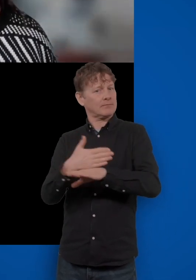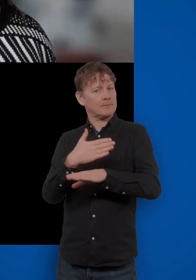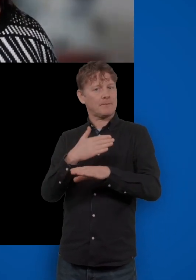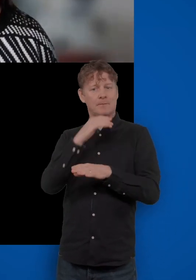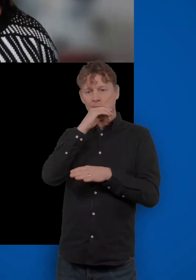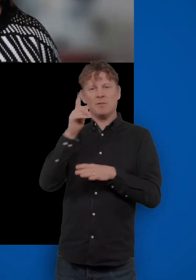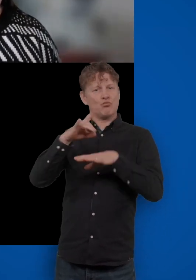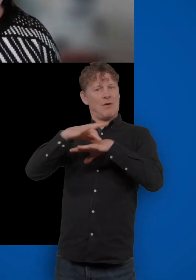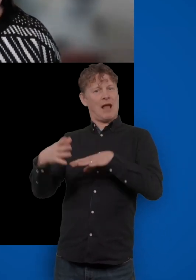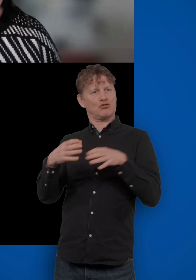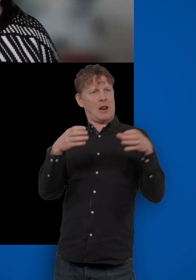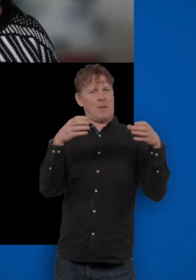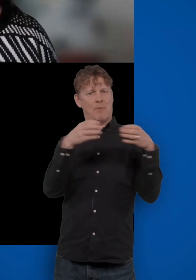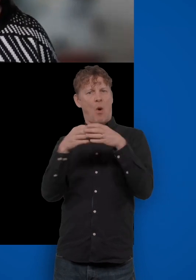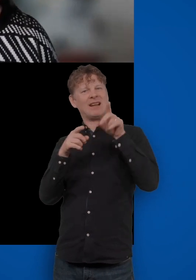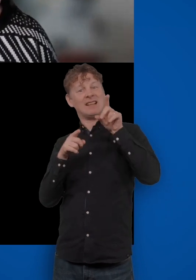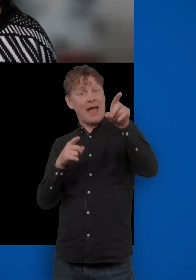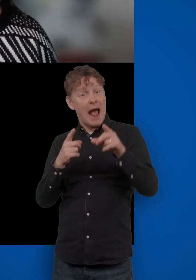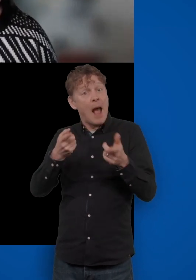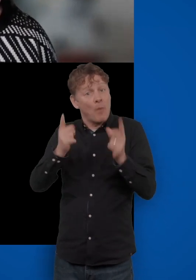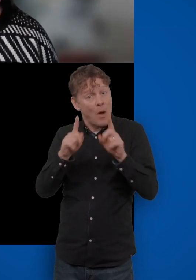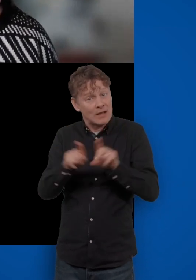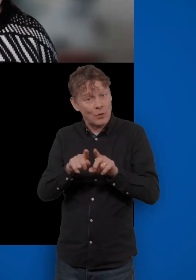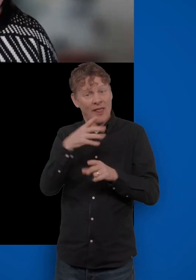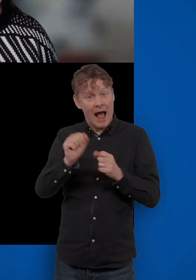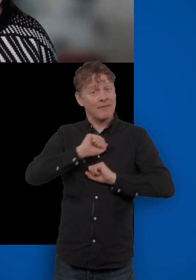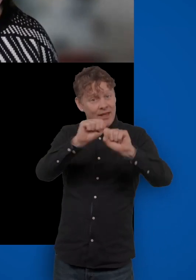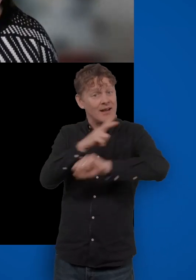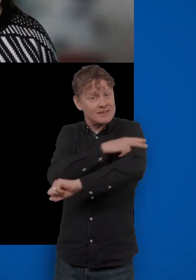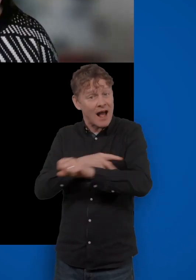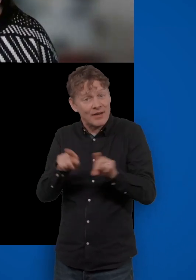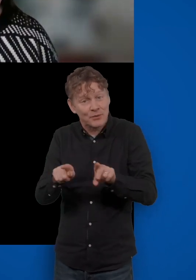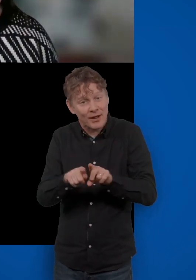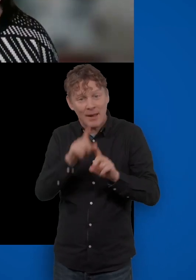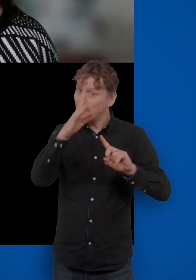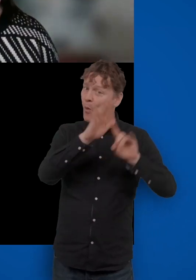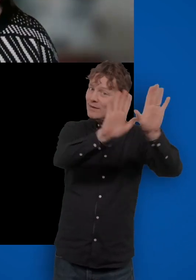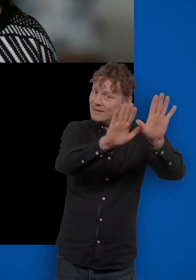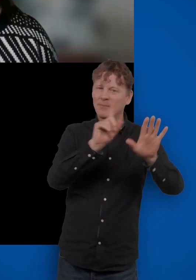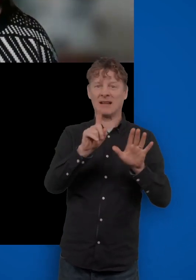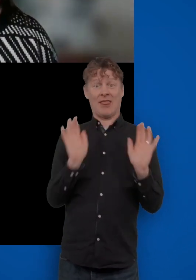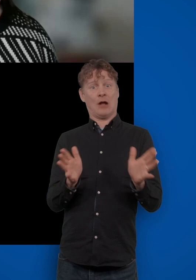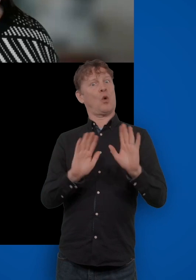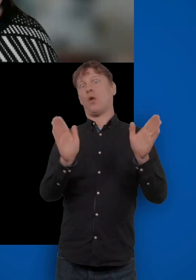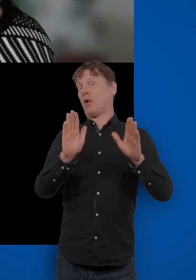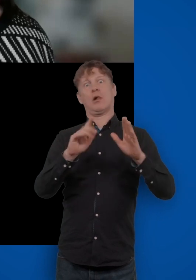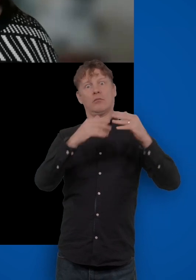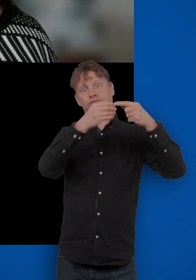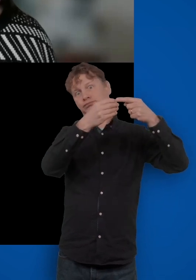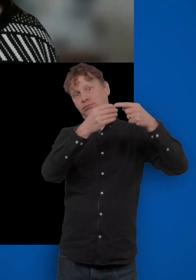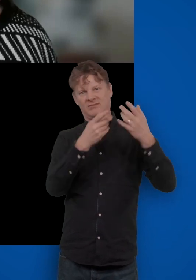about professional bodies as employers and their staff, and that's important. But if it was only about that, then really